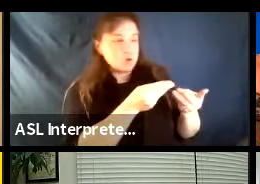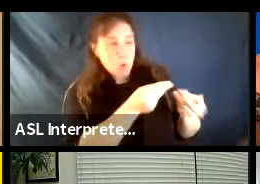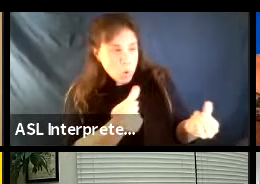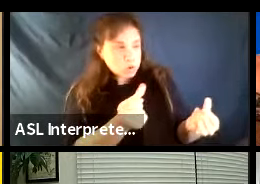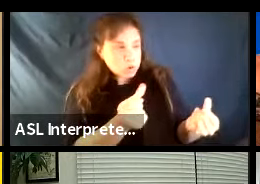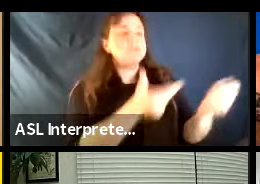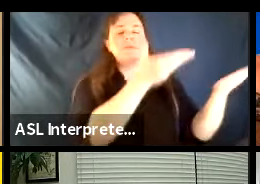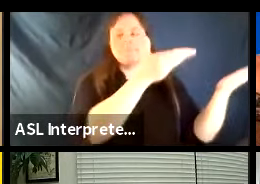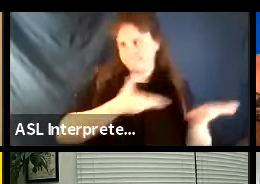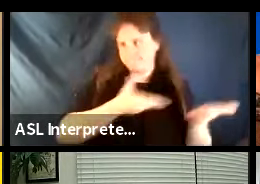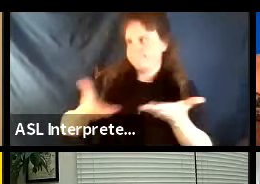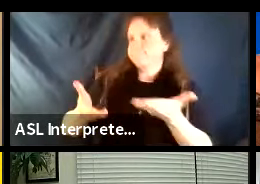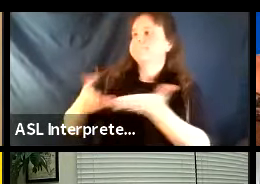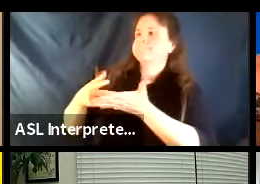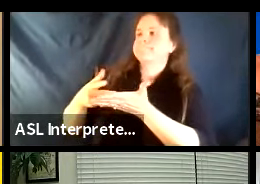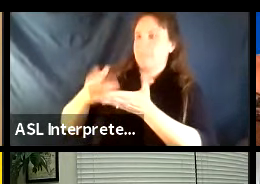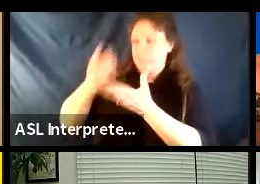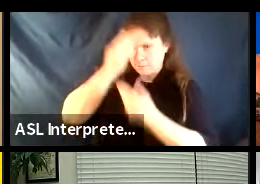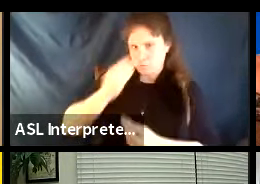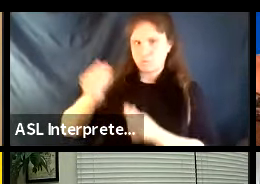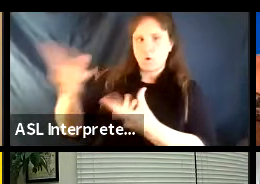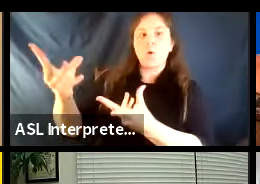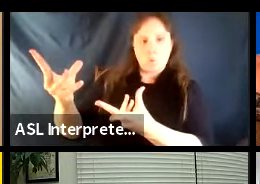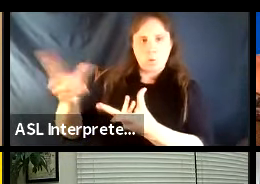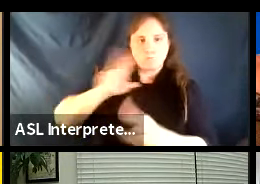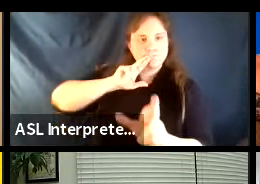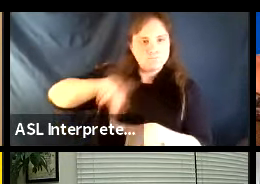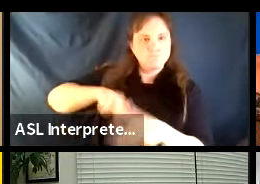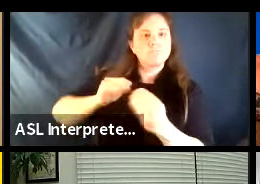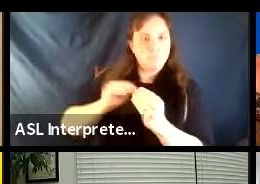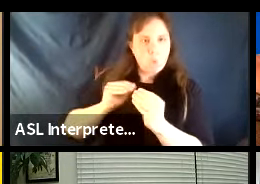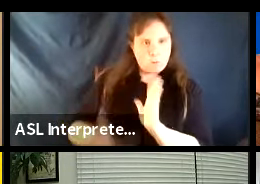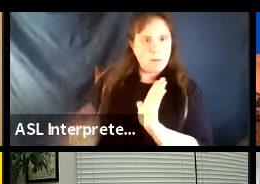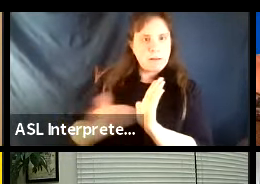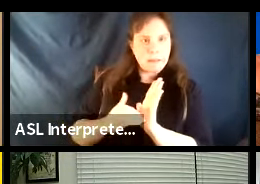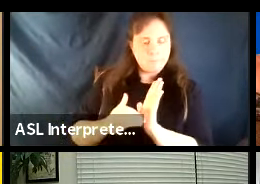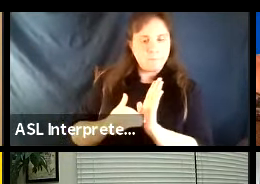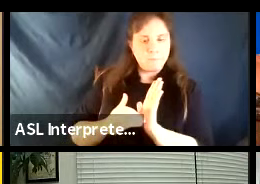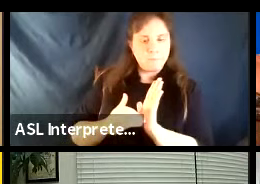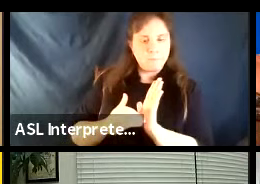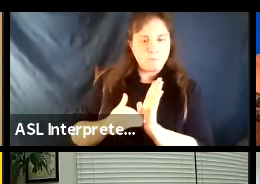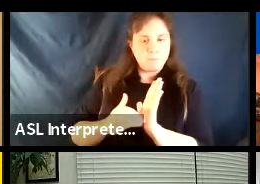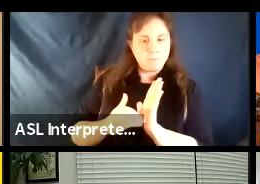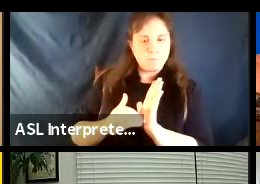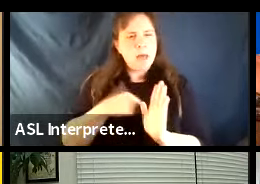and answers and responses. And the thing that I really just